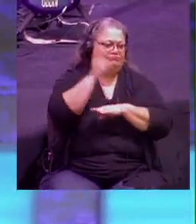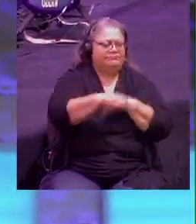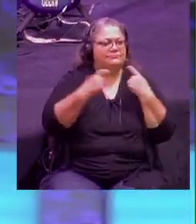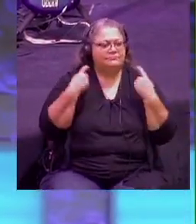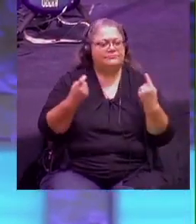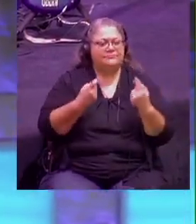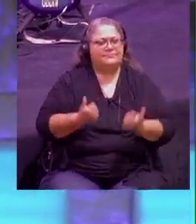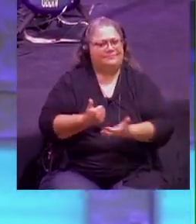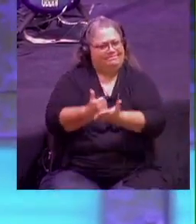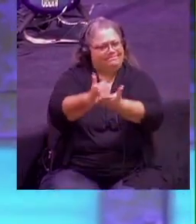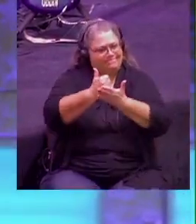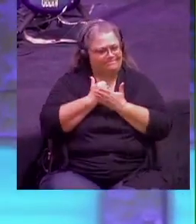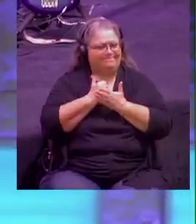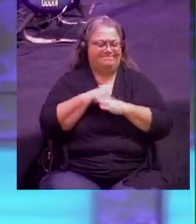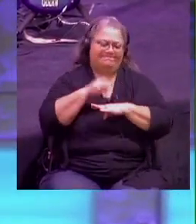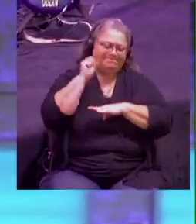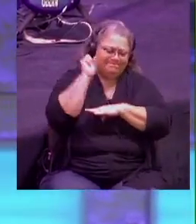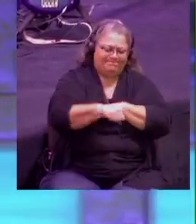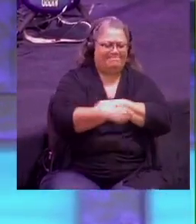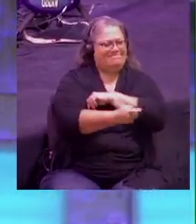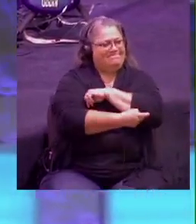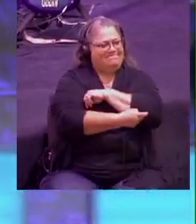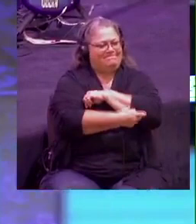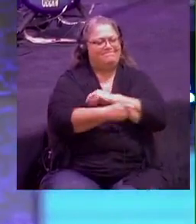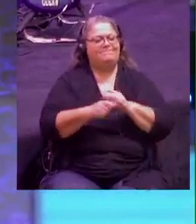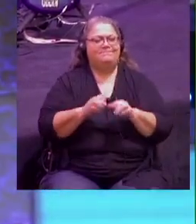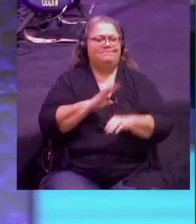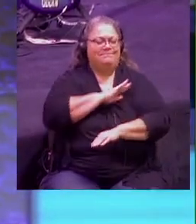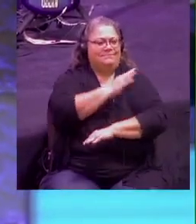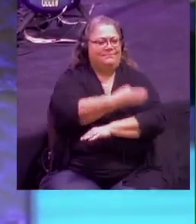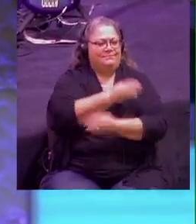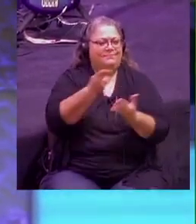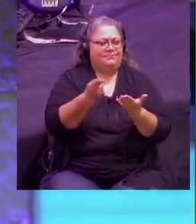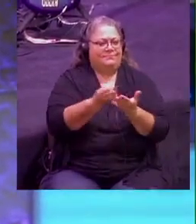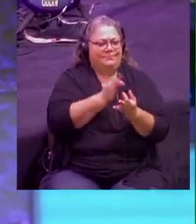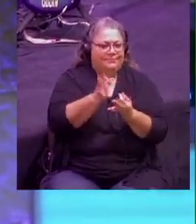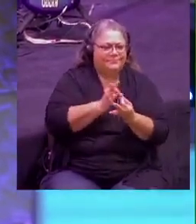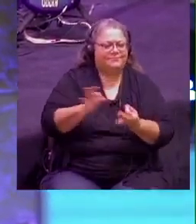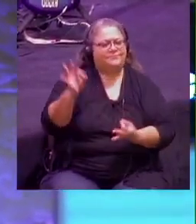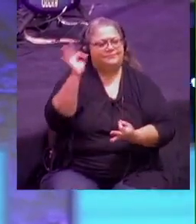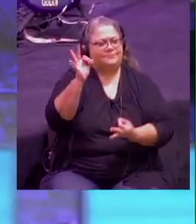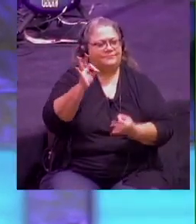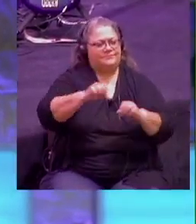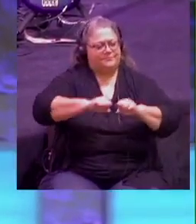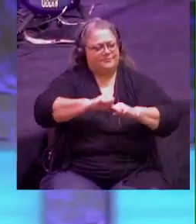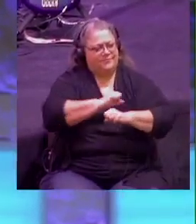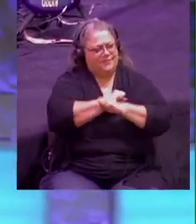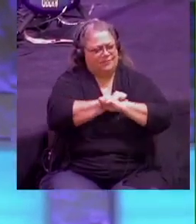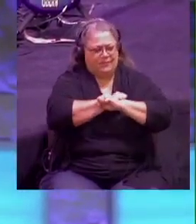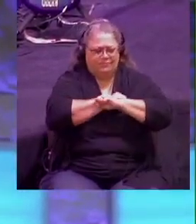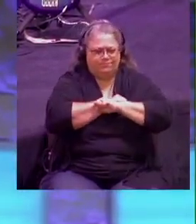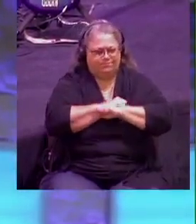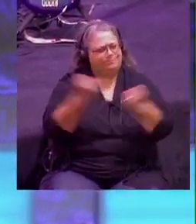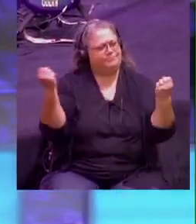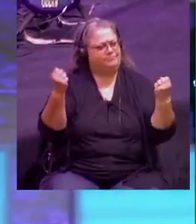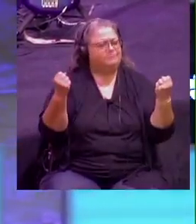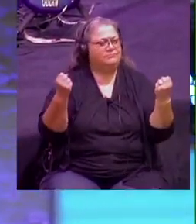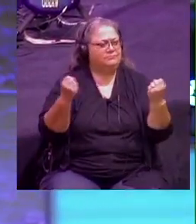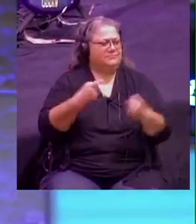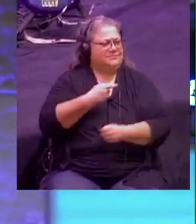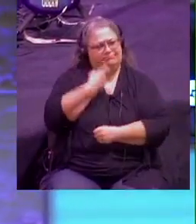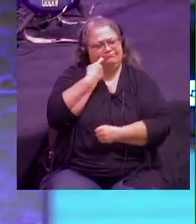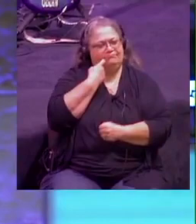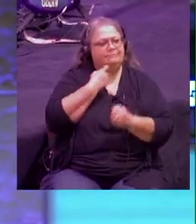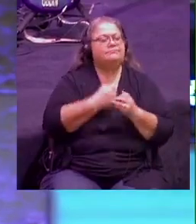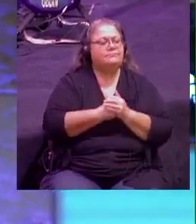that helps us overcome sin. It's the power of the Holy Spirit that breaks the chains of bondage and addiction.